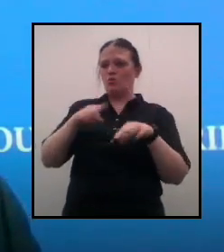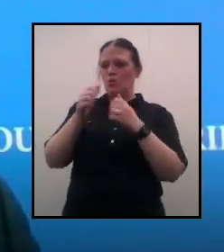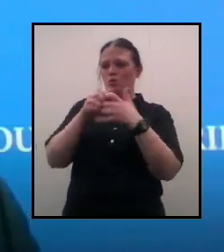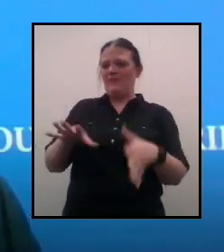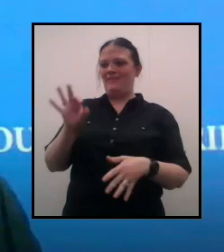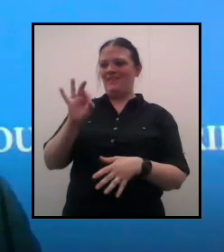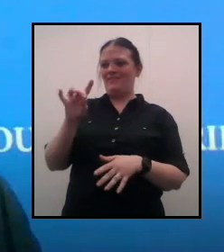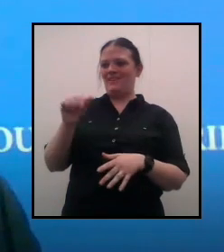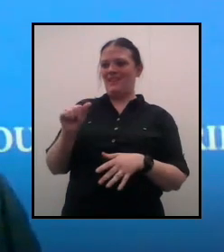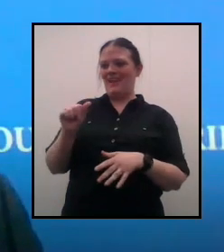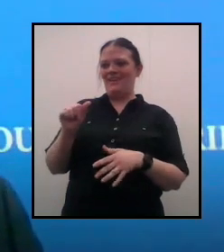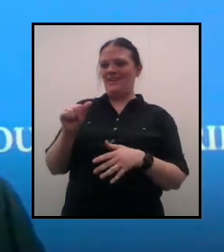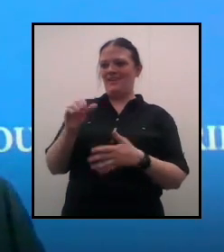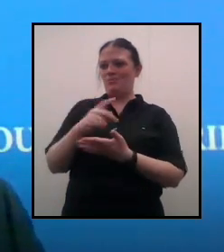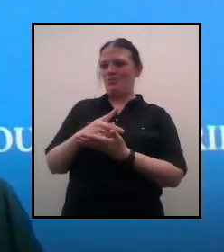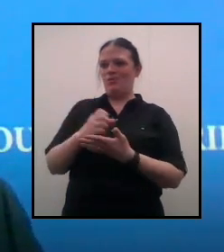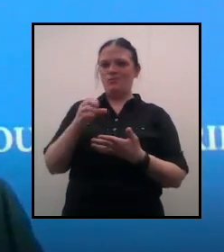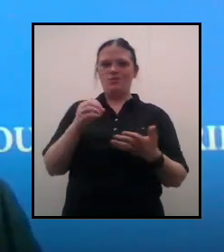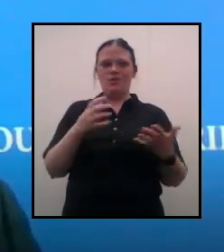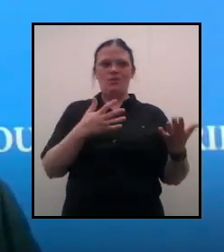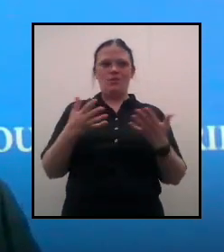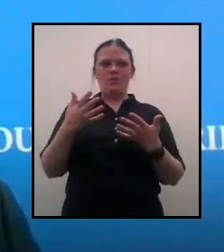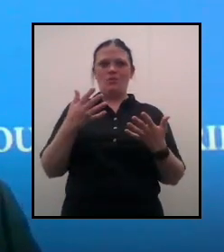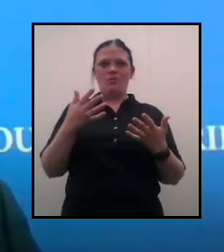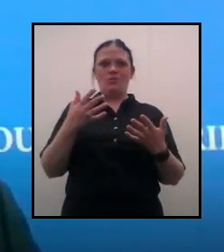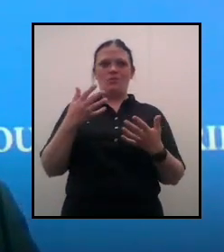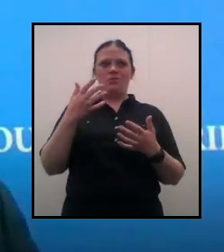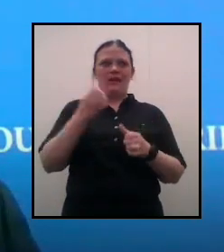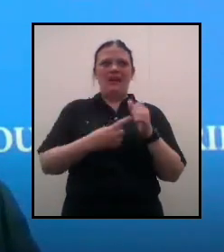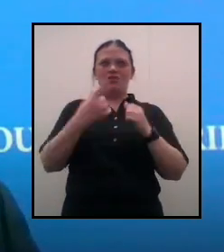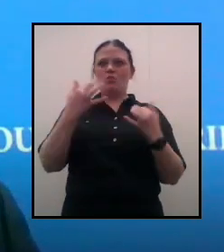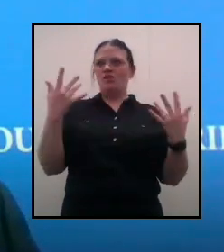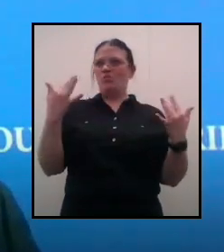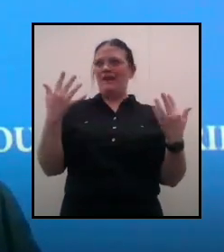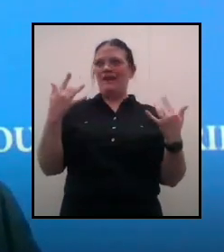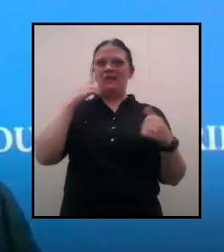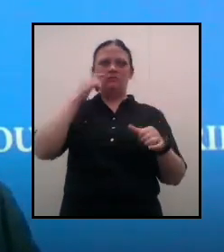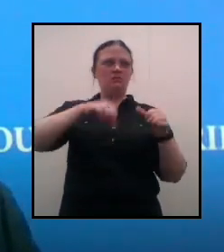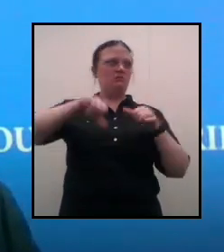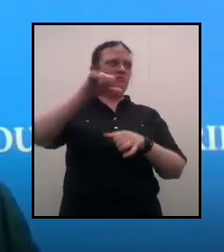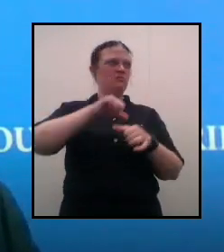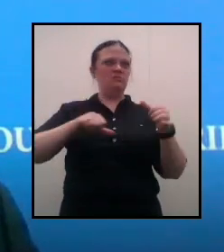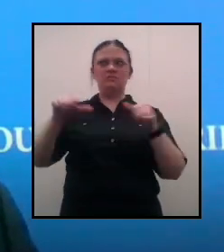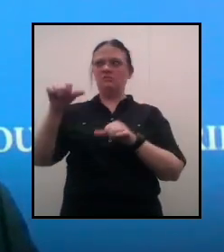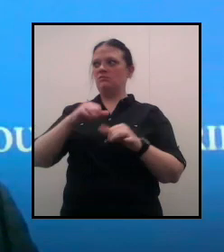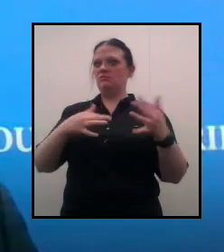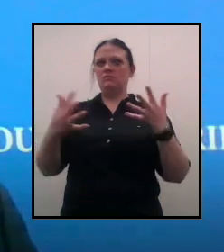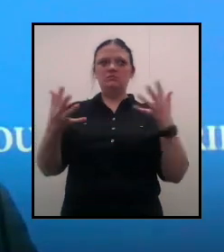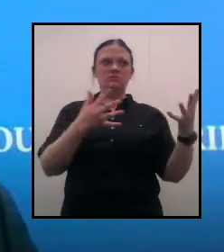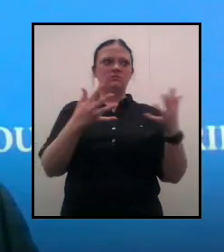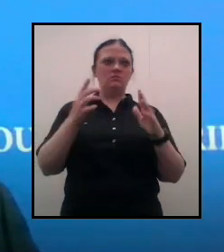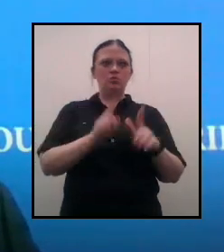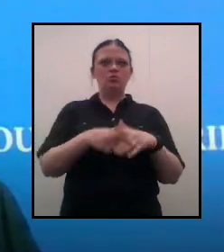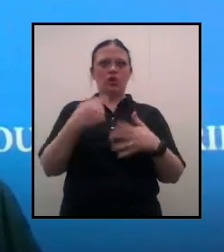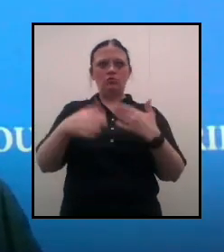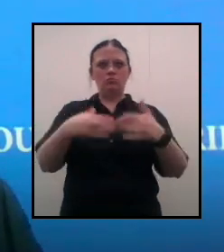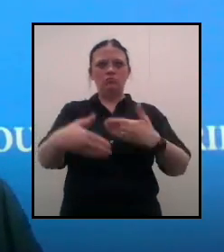approval. So it seems like everybody's just sort of waiting on each other to get things going.